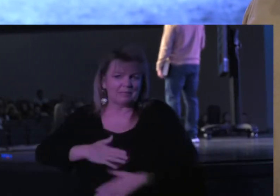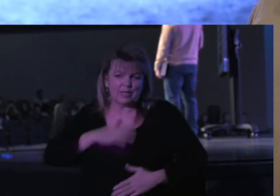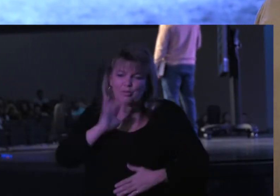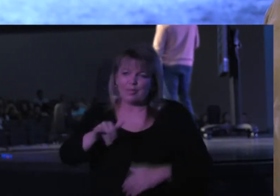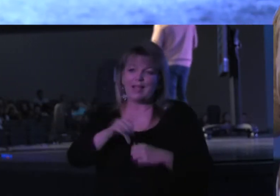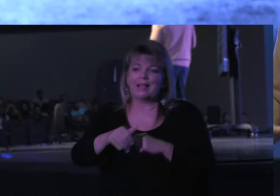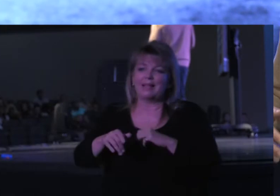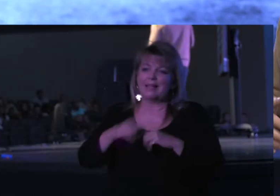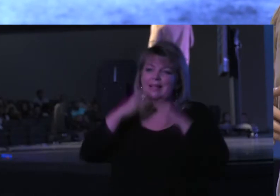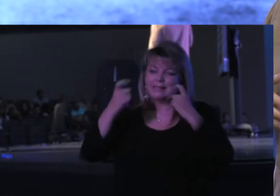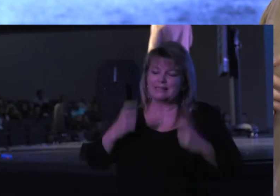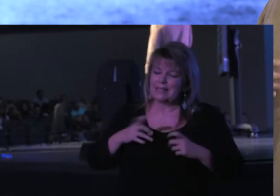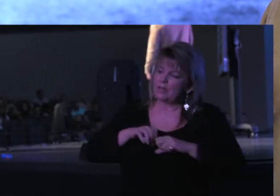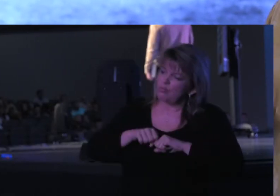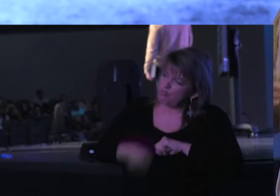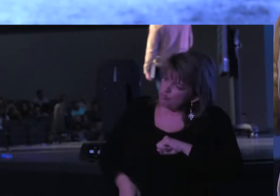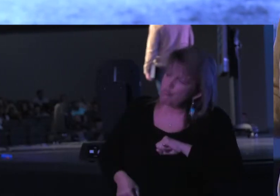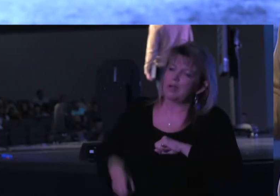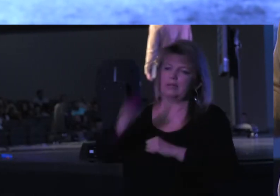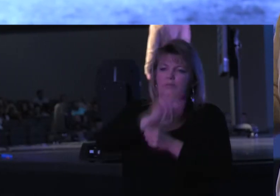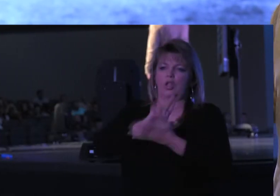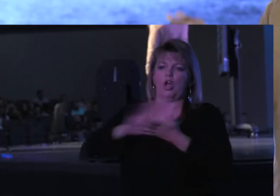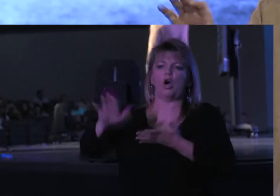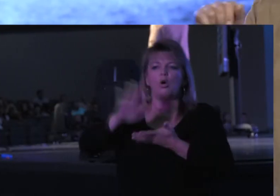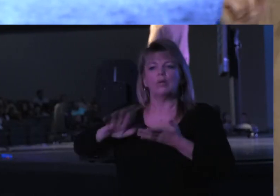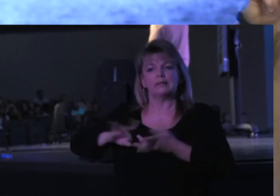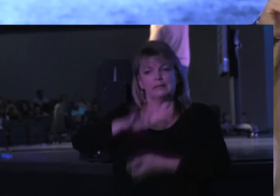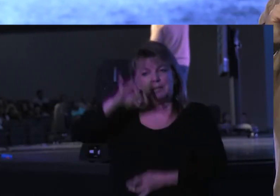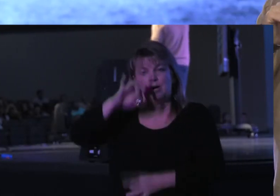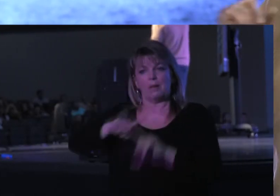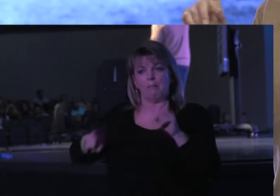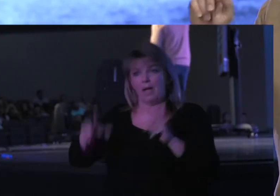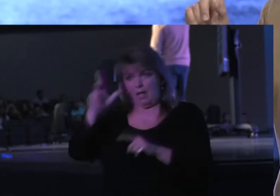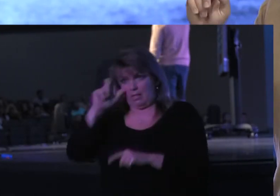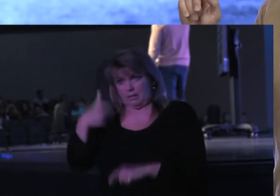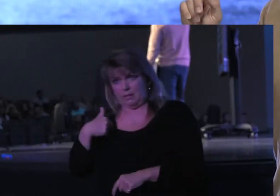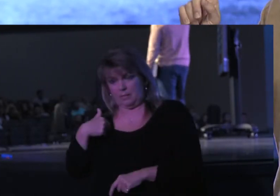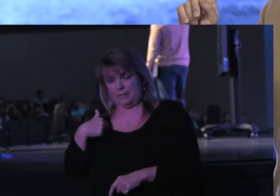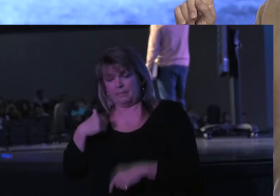In fact, sin grieves the Holy Spirit. But listen to me.